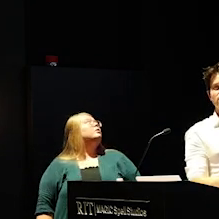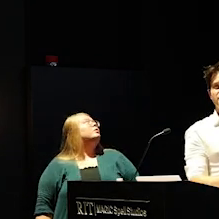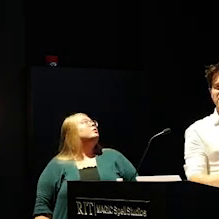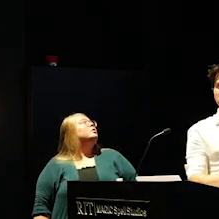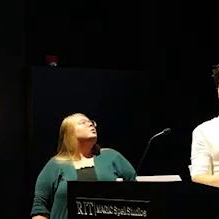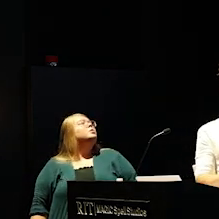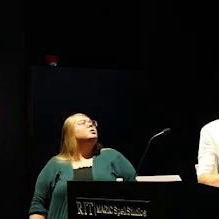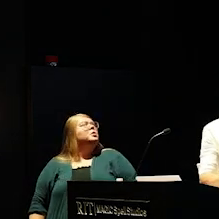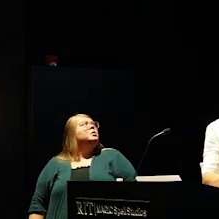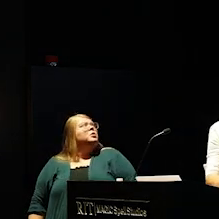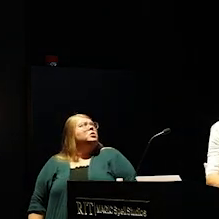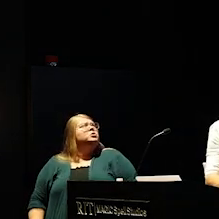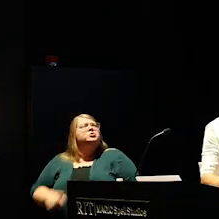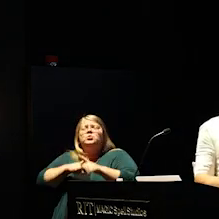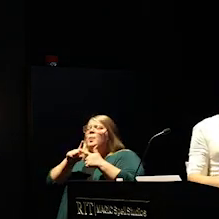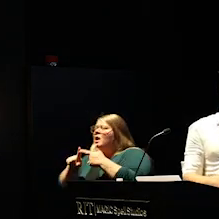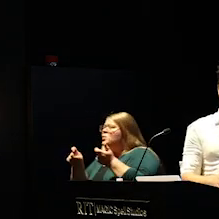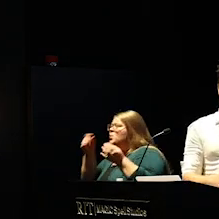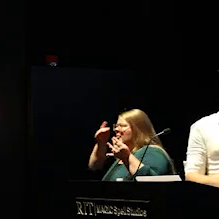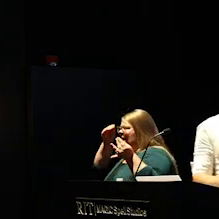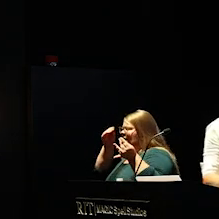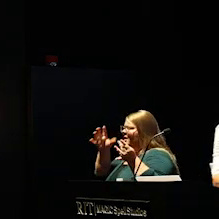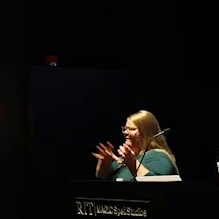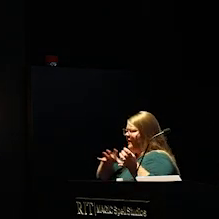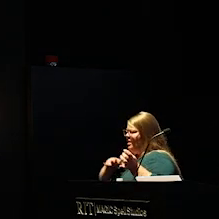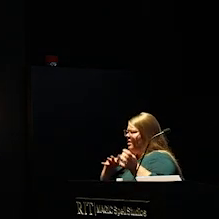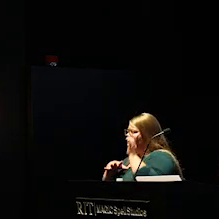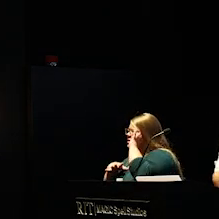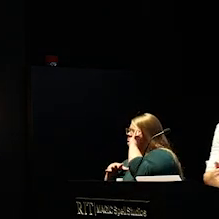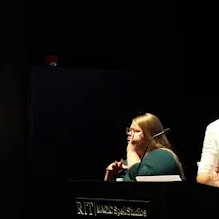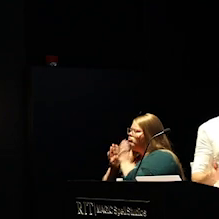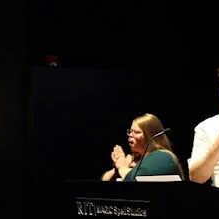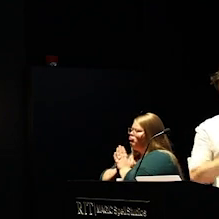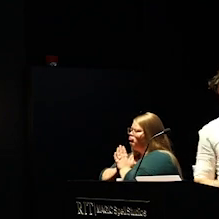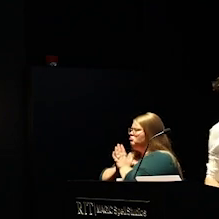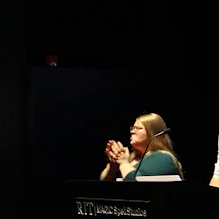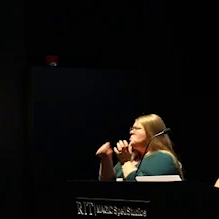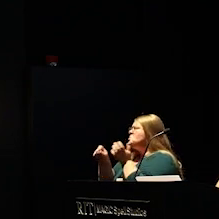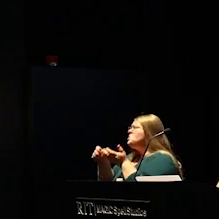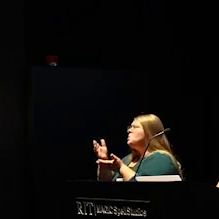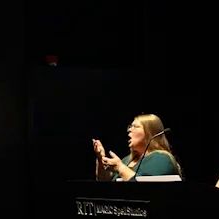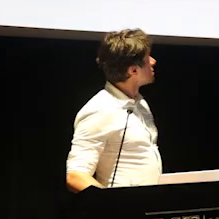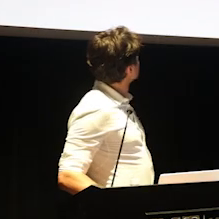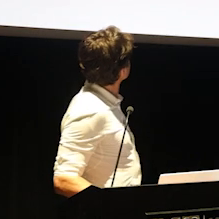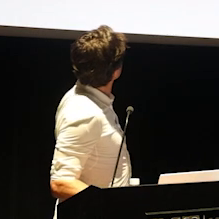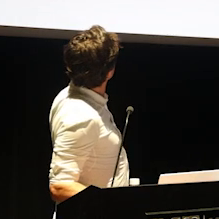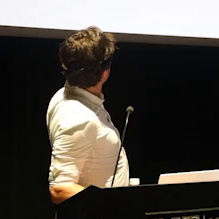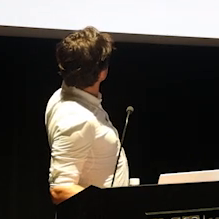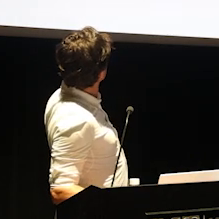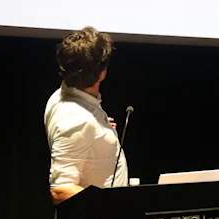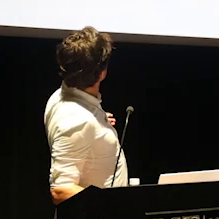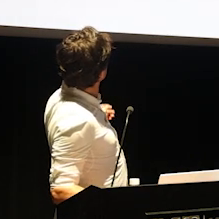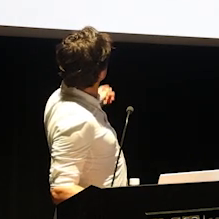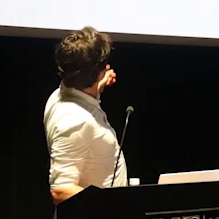like thinking a little more, instead of just finding stuff or making things out of, we made some lights back at Good Luck. You can